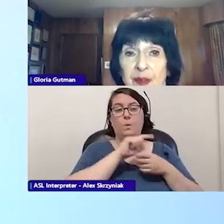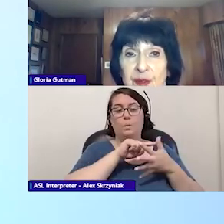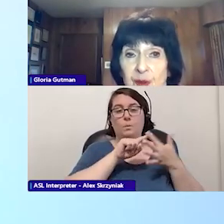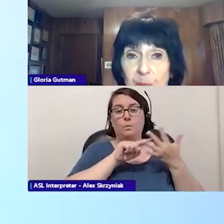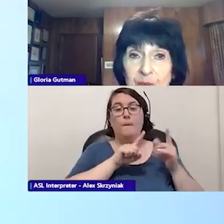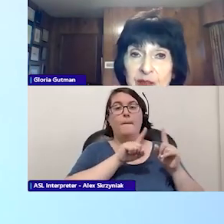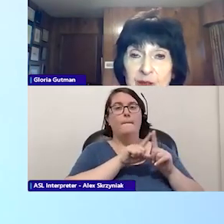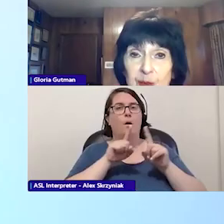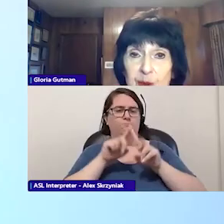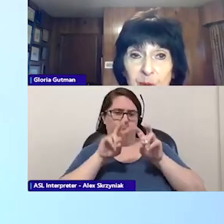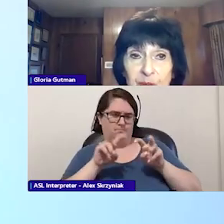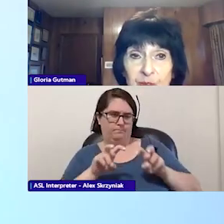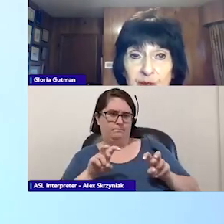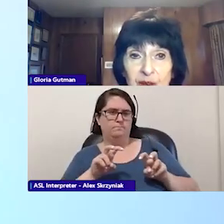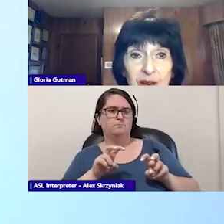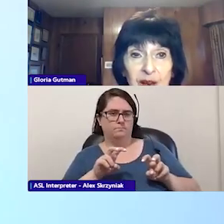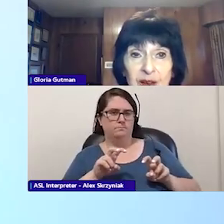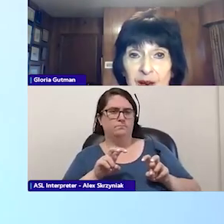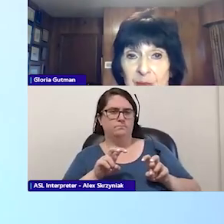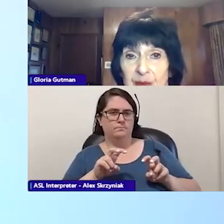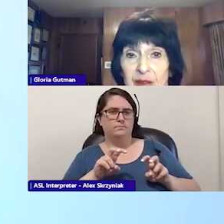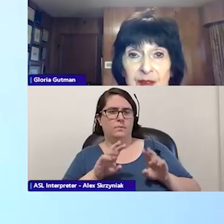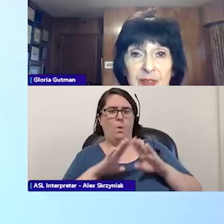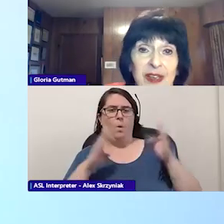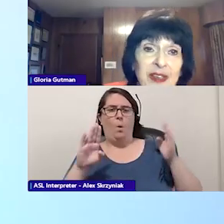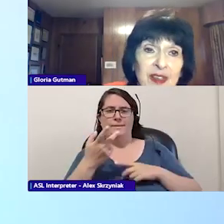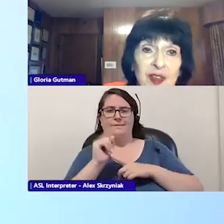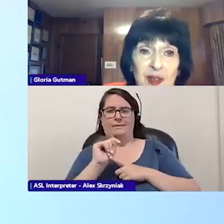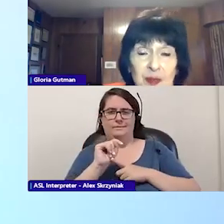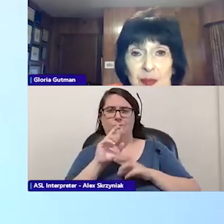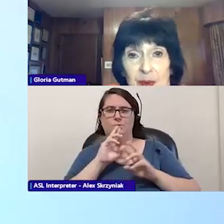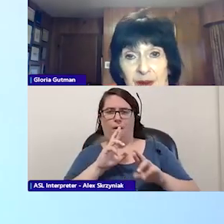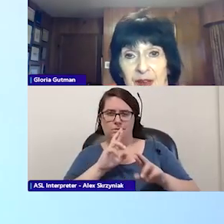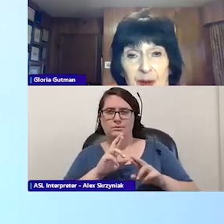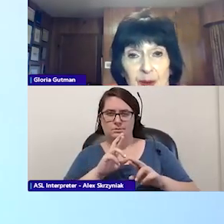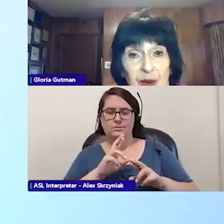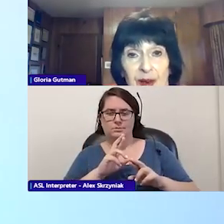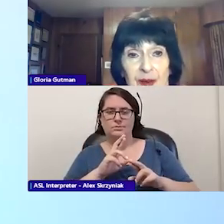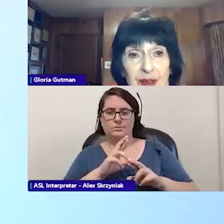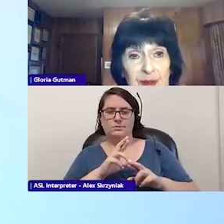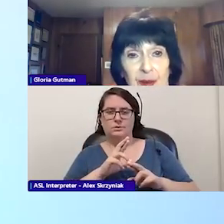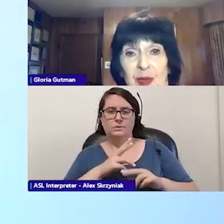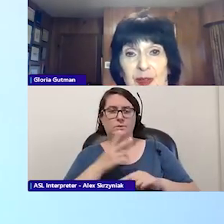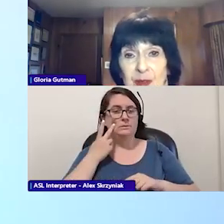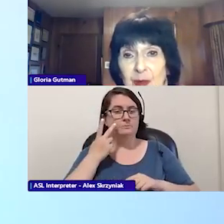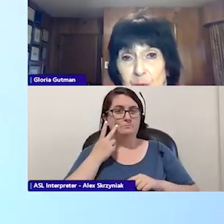at these open text responses that indicate people who are don't meet the